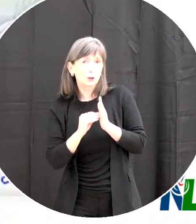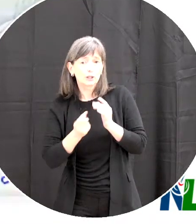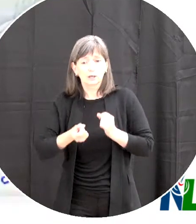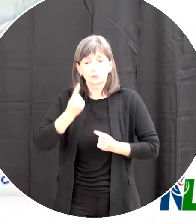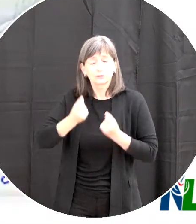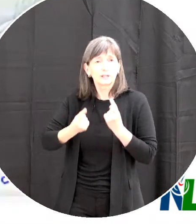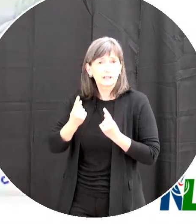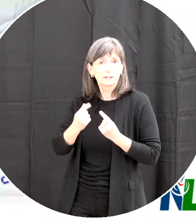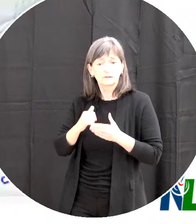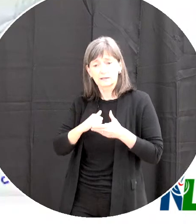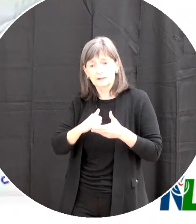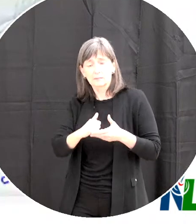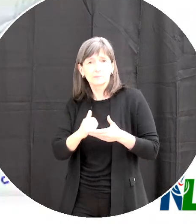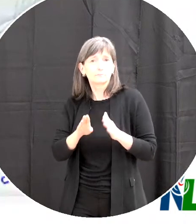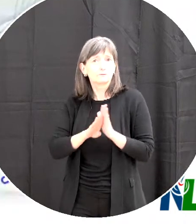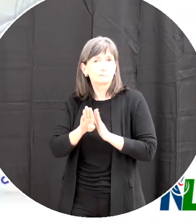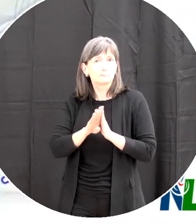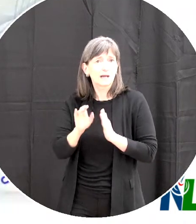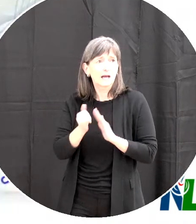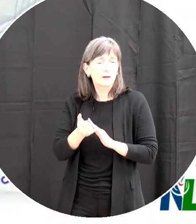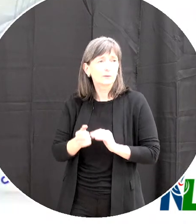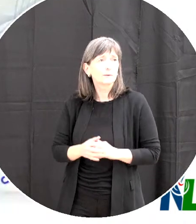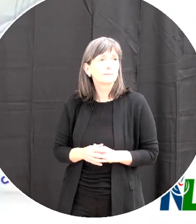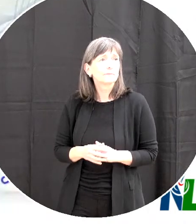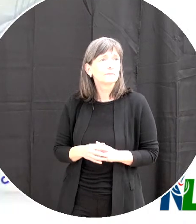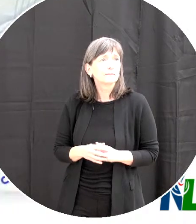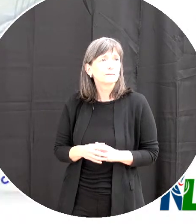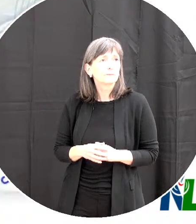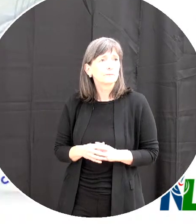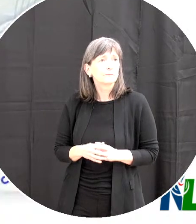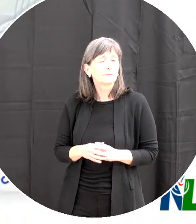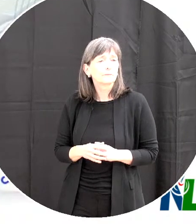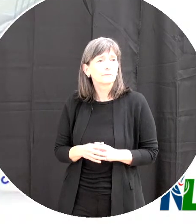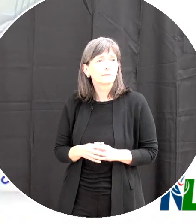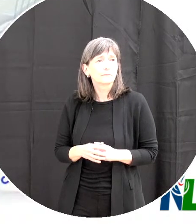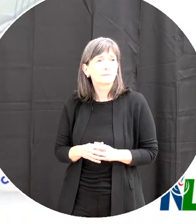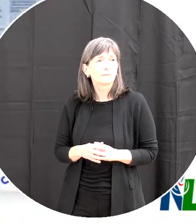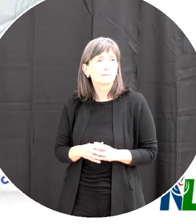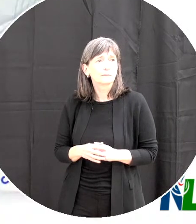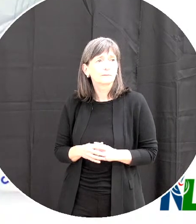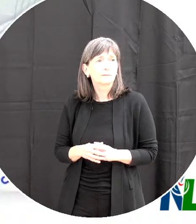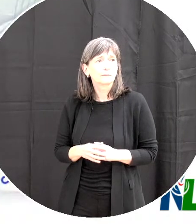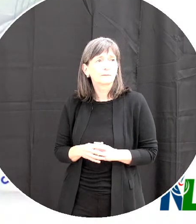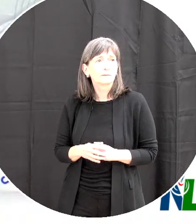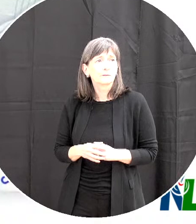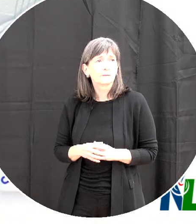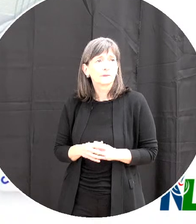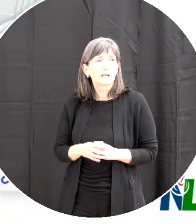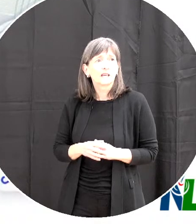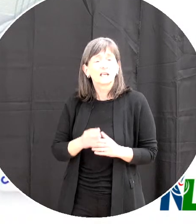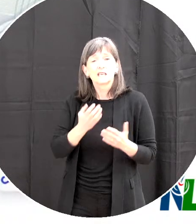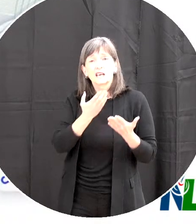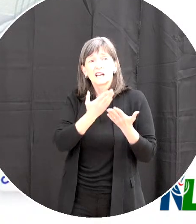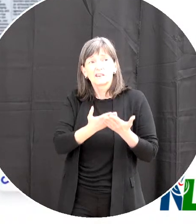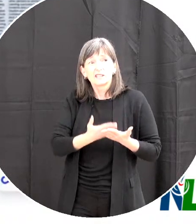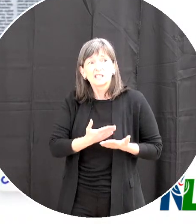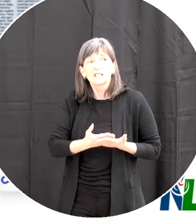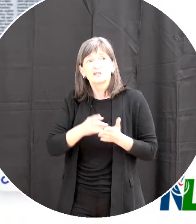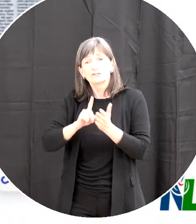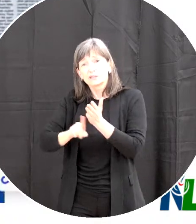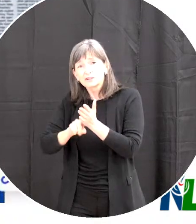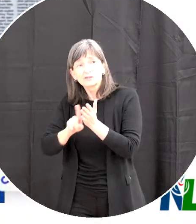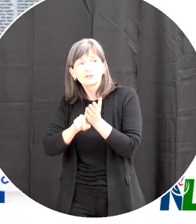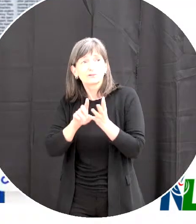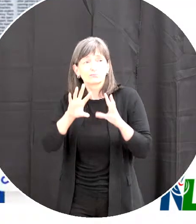school health. While things can get messy, our compass has been the deep learning tools. We have been deliberately